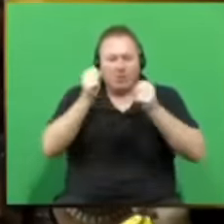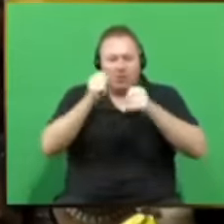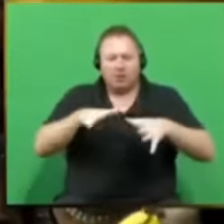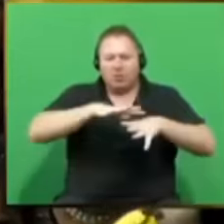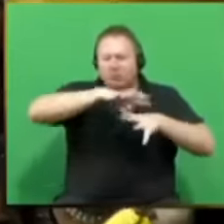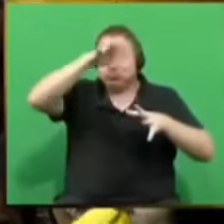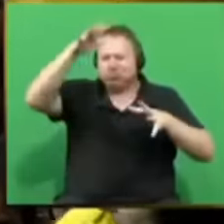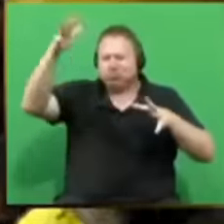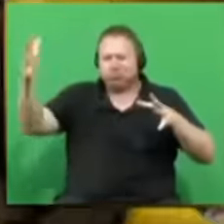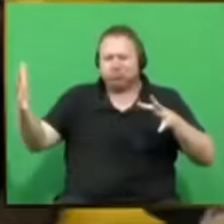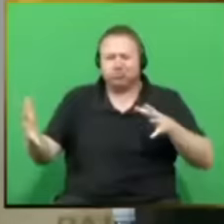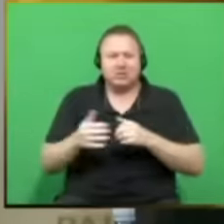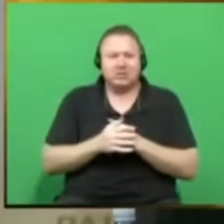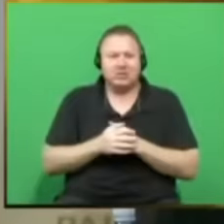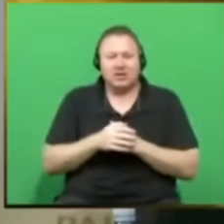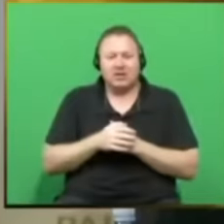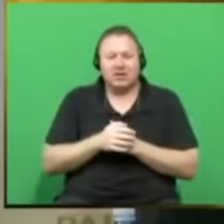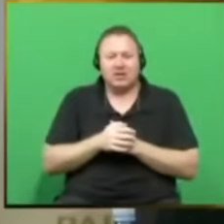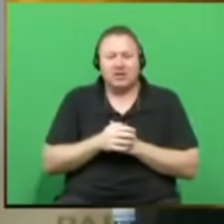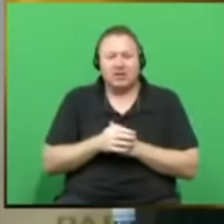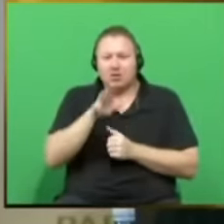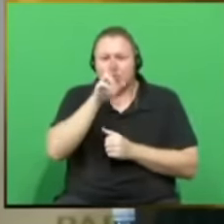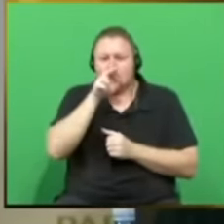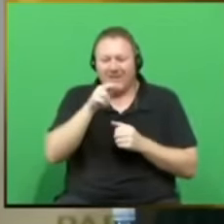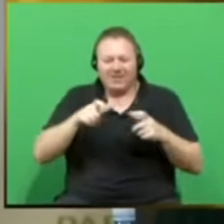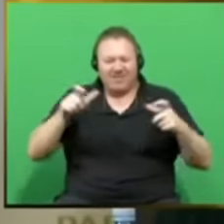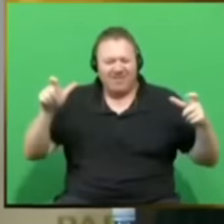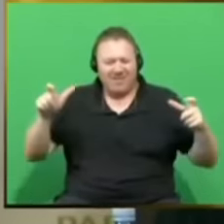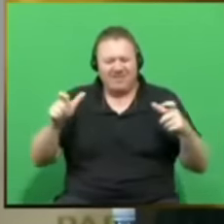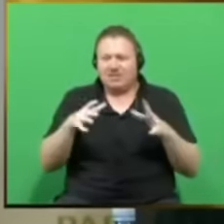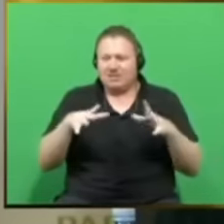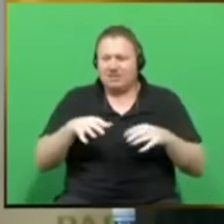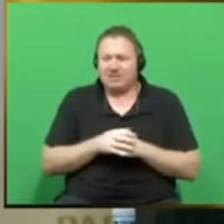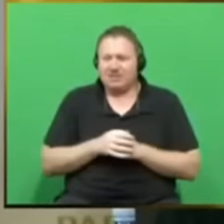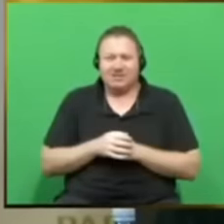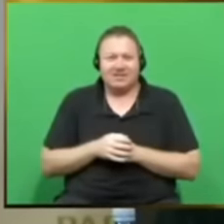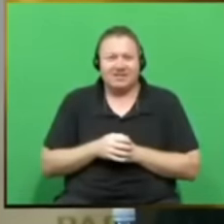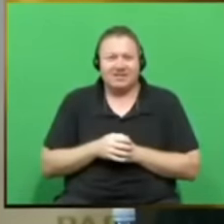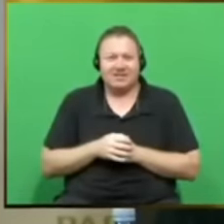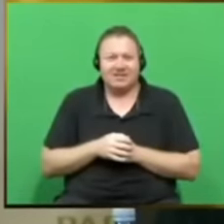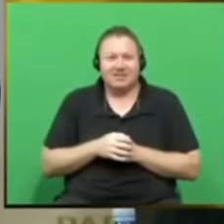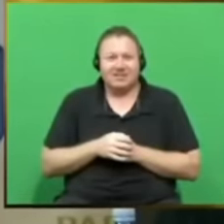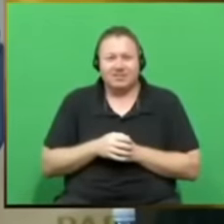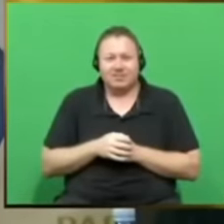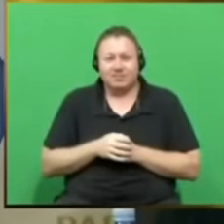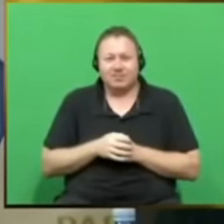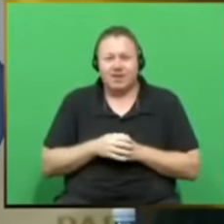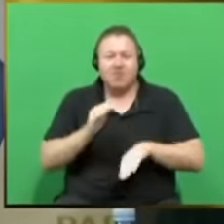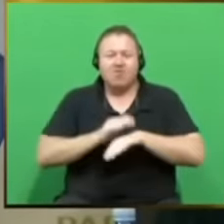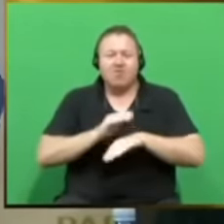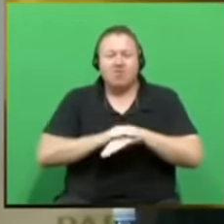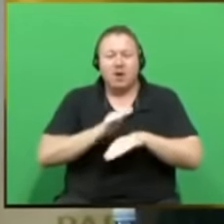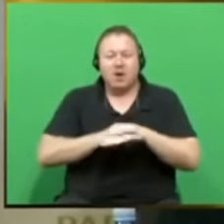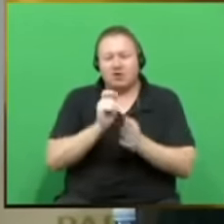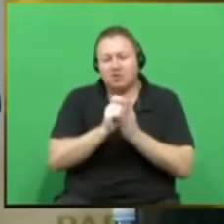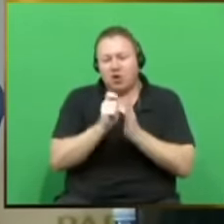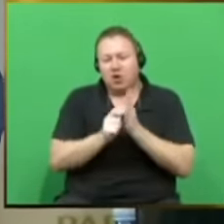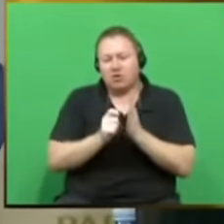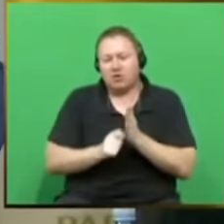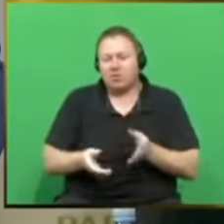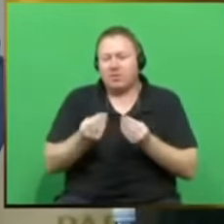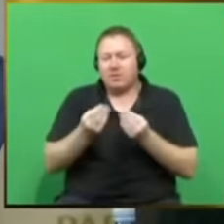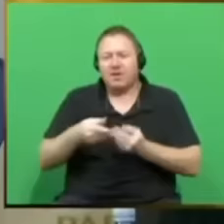hall. The rats are the size of dogs. The cronies get the contracts. Total